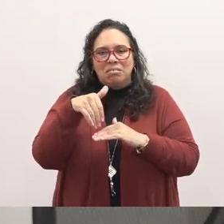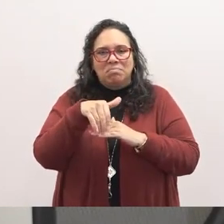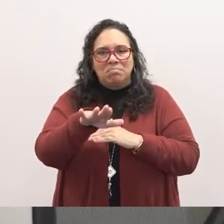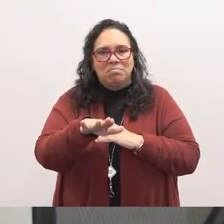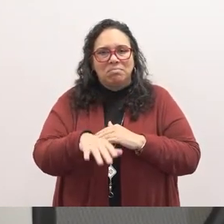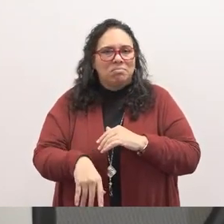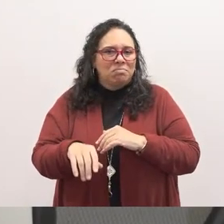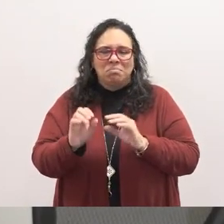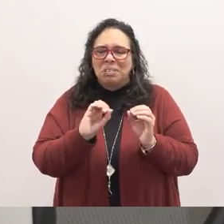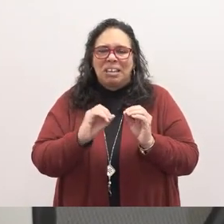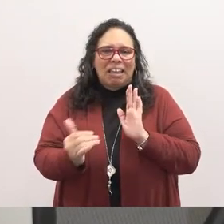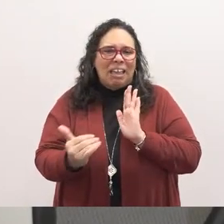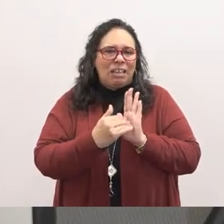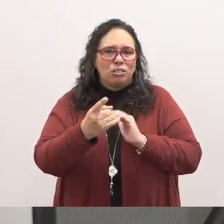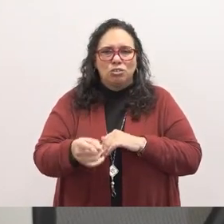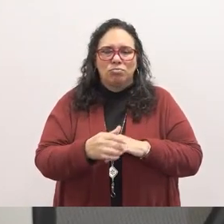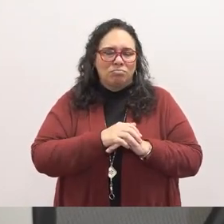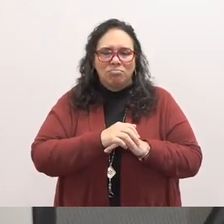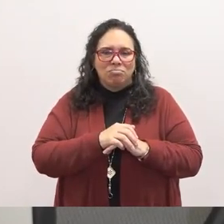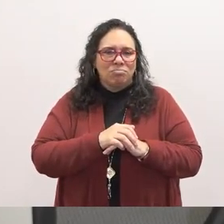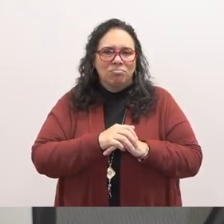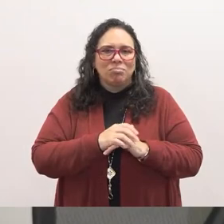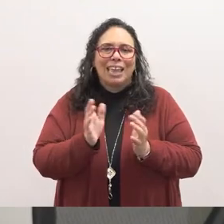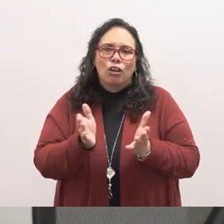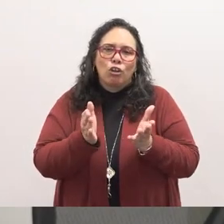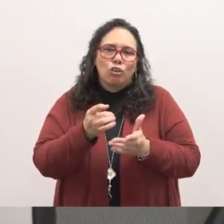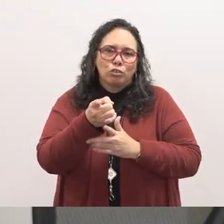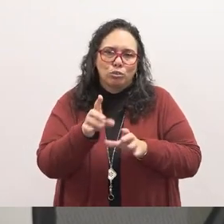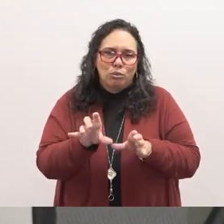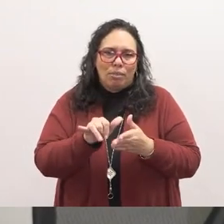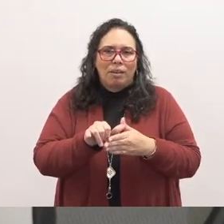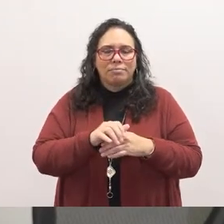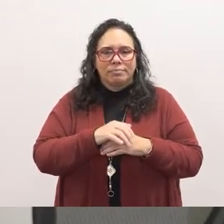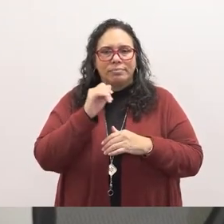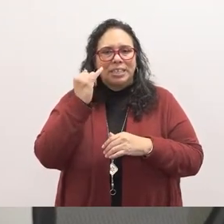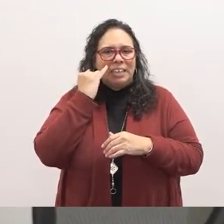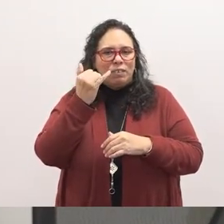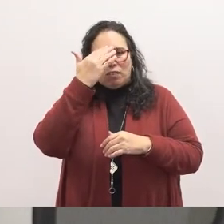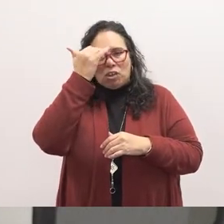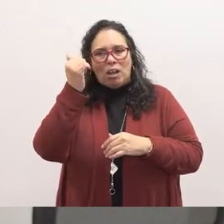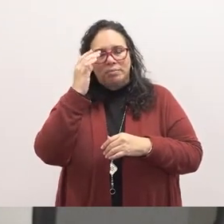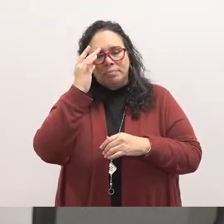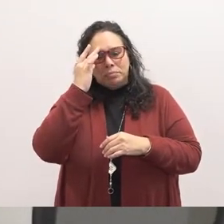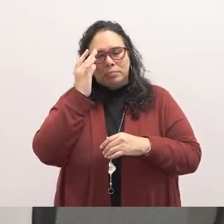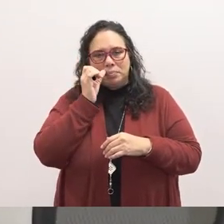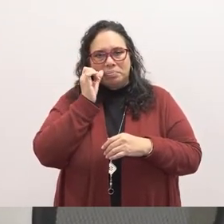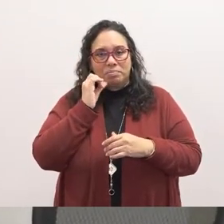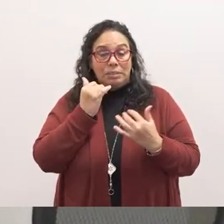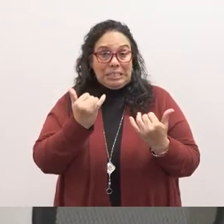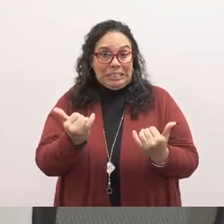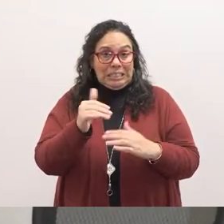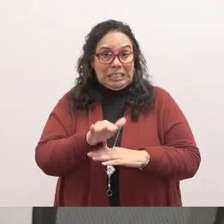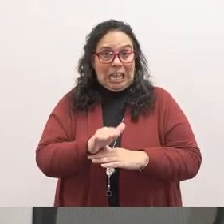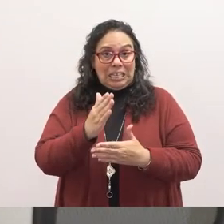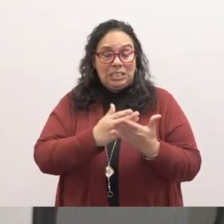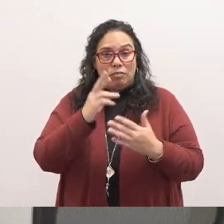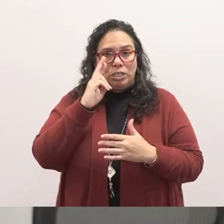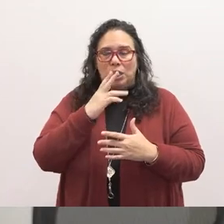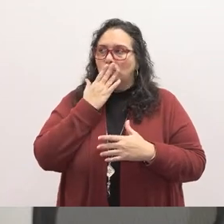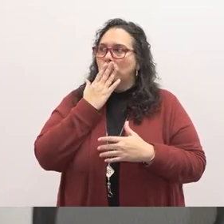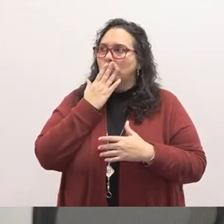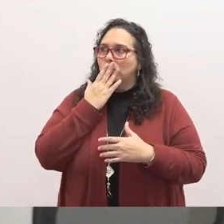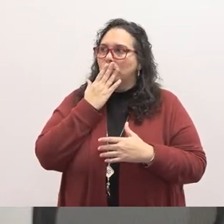you, they will not fine you, they encourage you to do that. So if tonight, for some reason, you realize, oh my